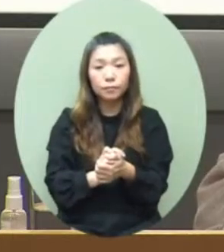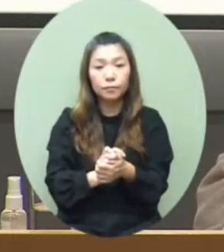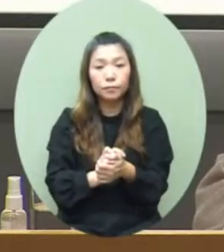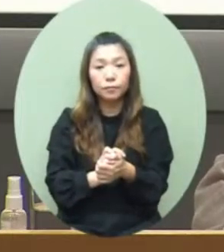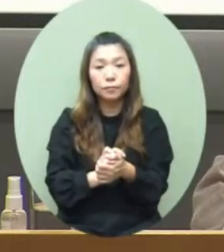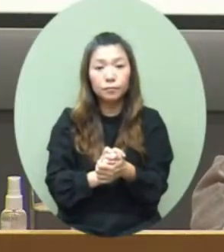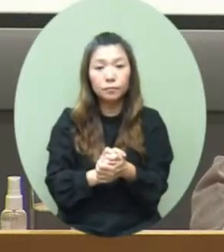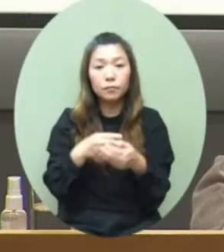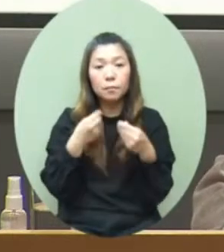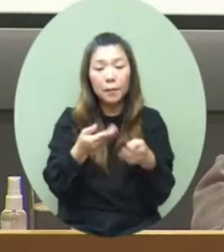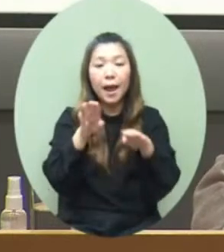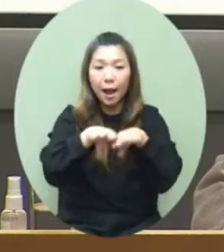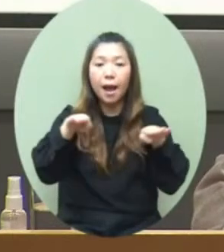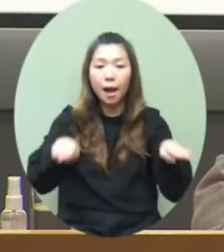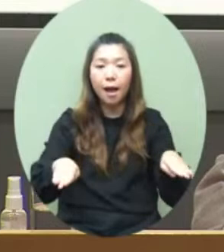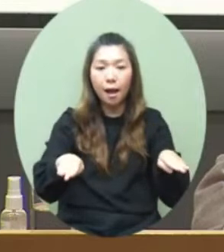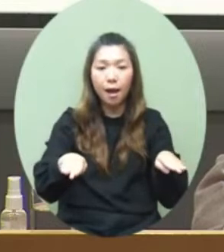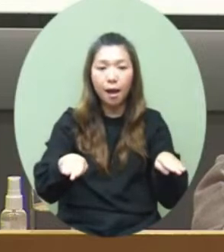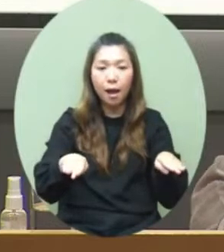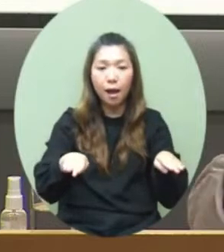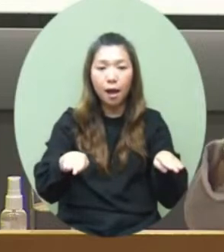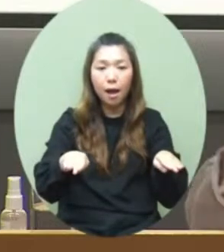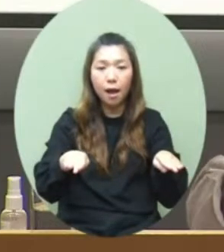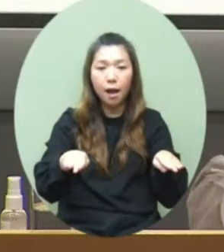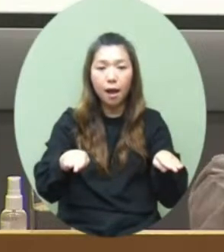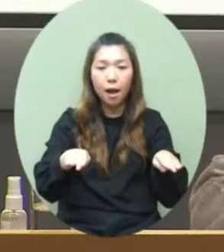there is a special area